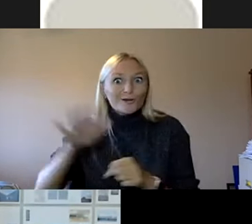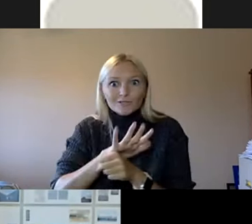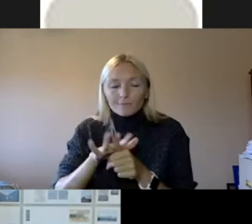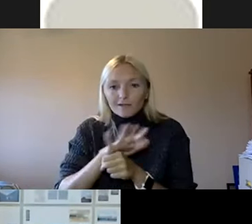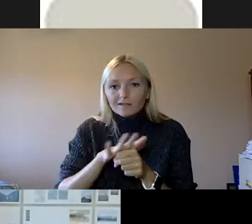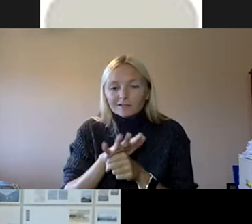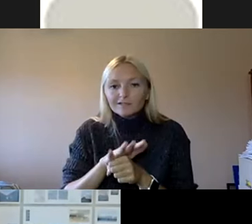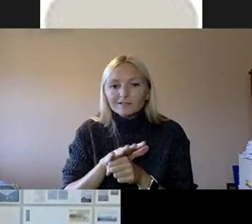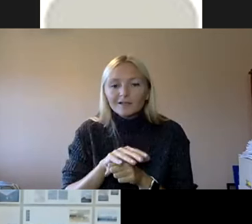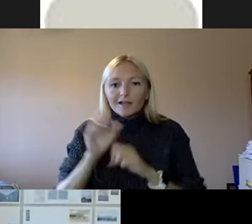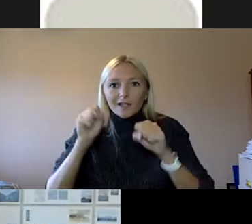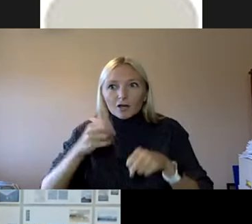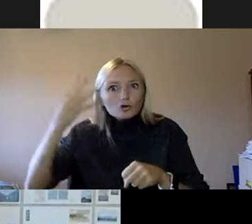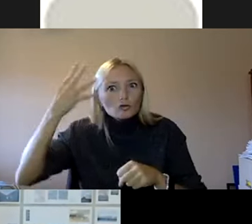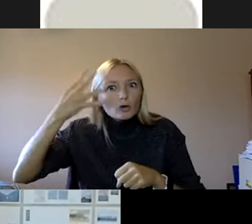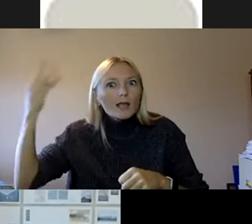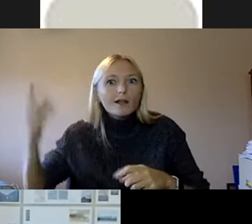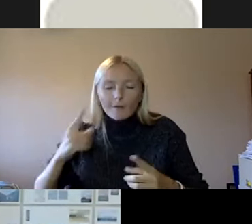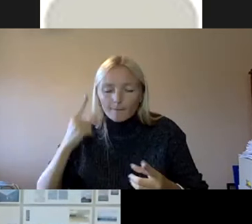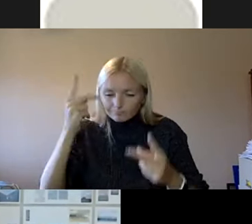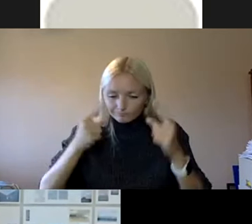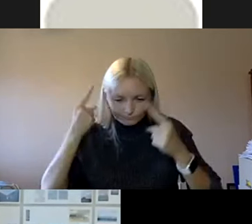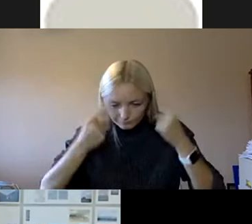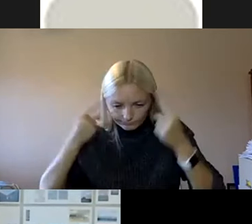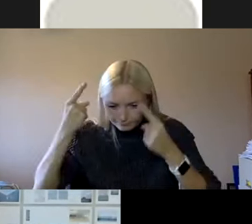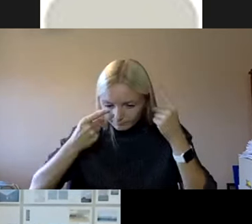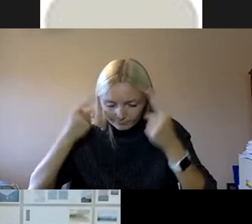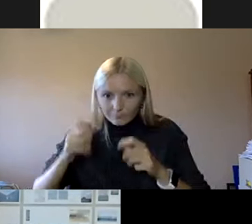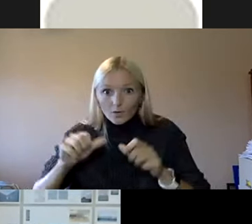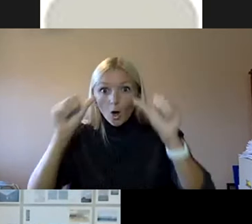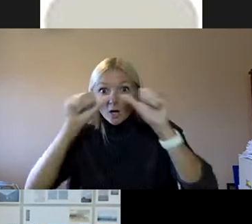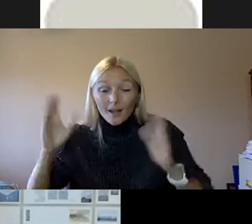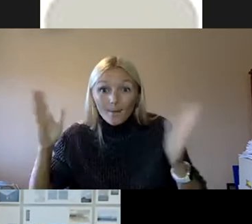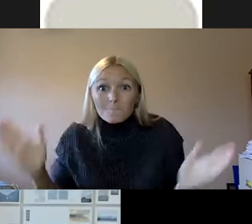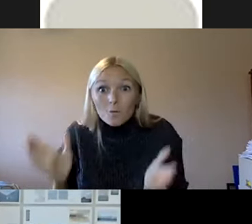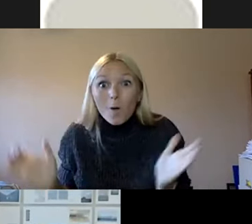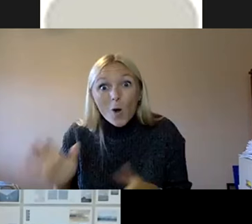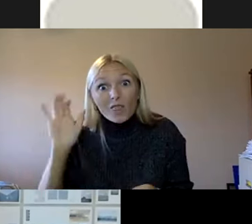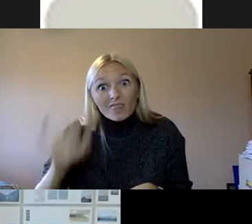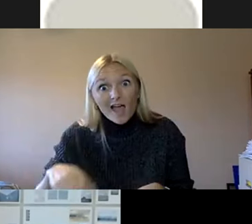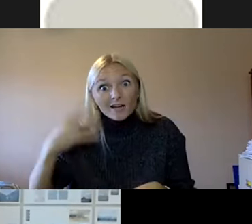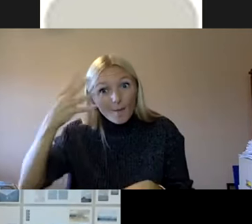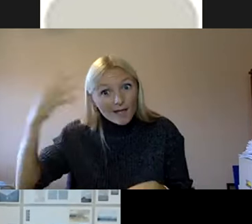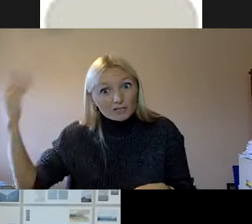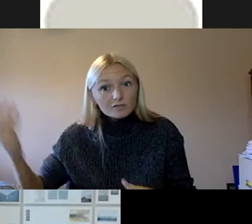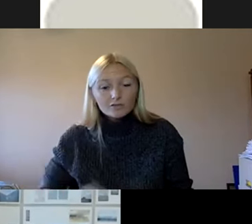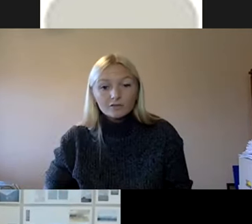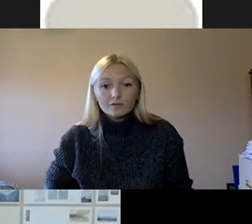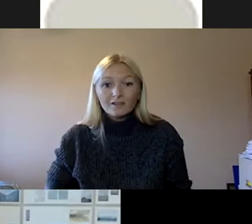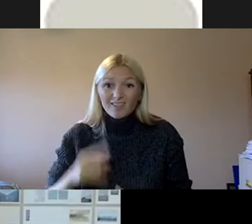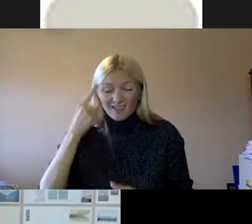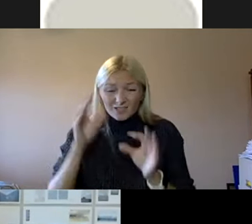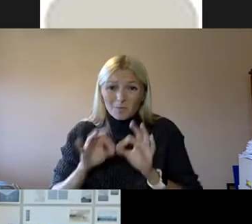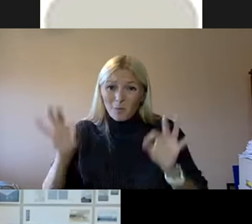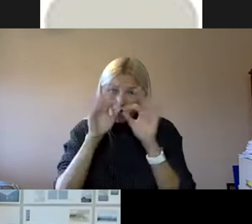their imagination. And so the architecture can promote that imagination. And I think that's important for